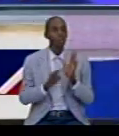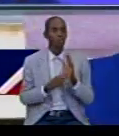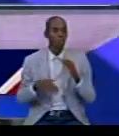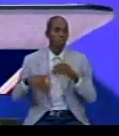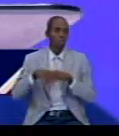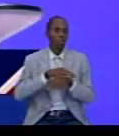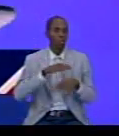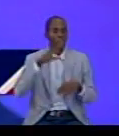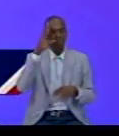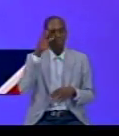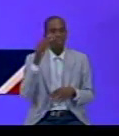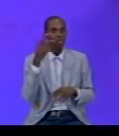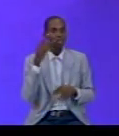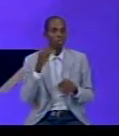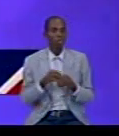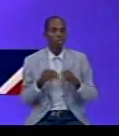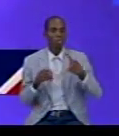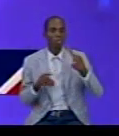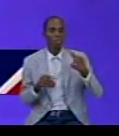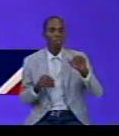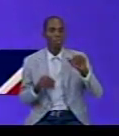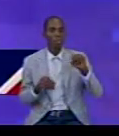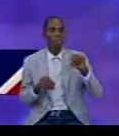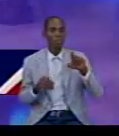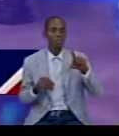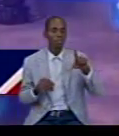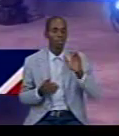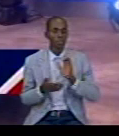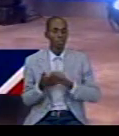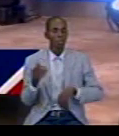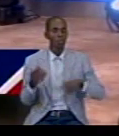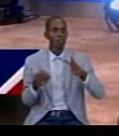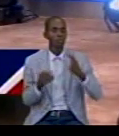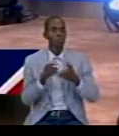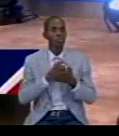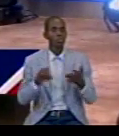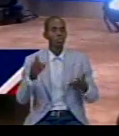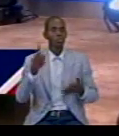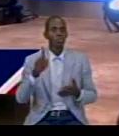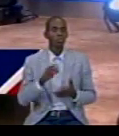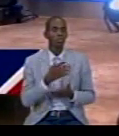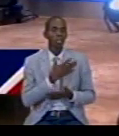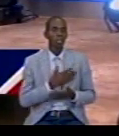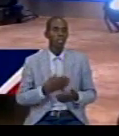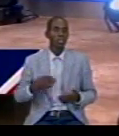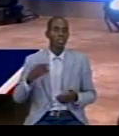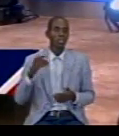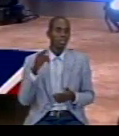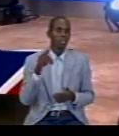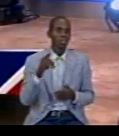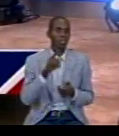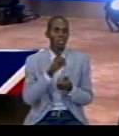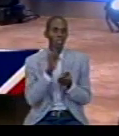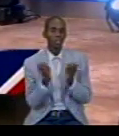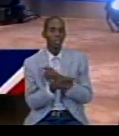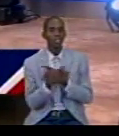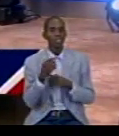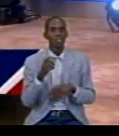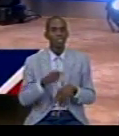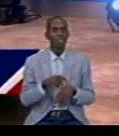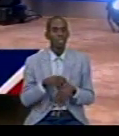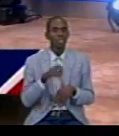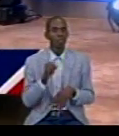tells us in Daniel chapter 2, reading from verse 21, and it changes the times and